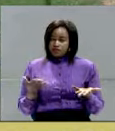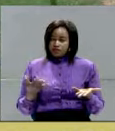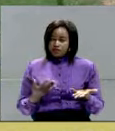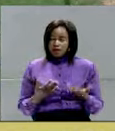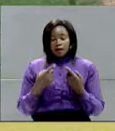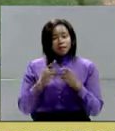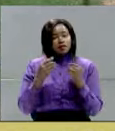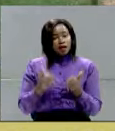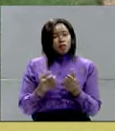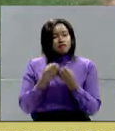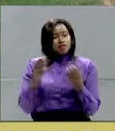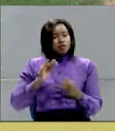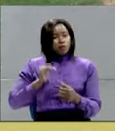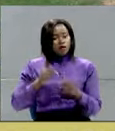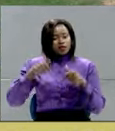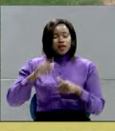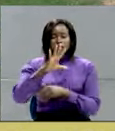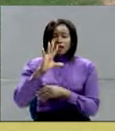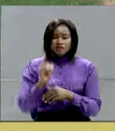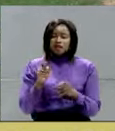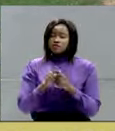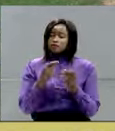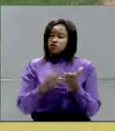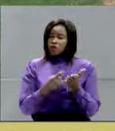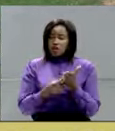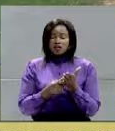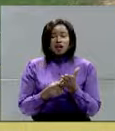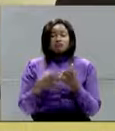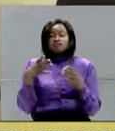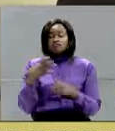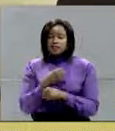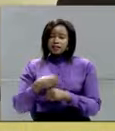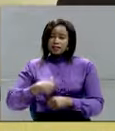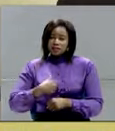that many women in Africa, including Uganda, could be lacking.